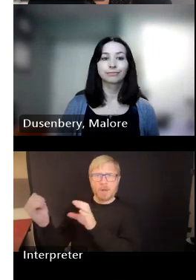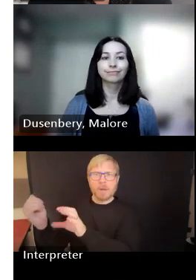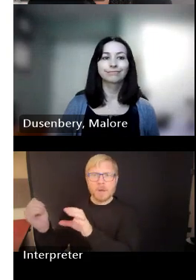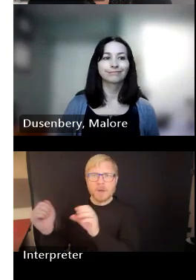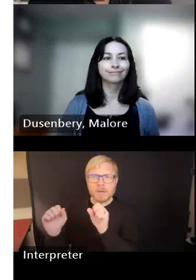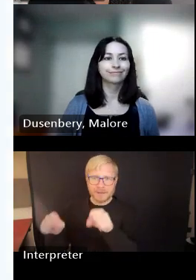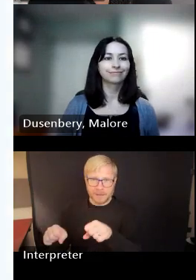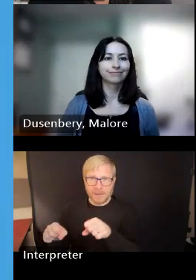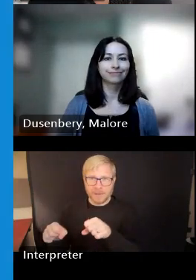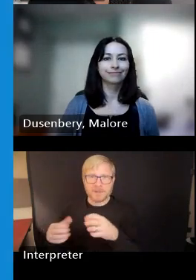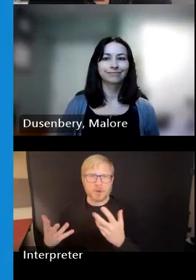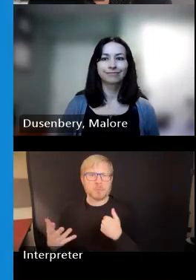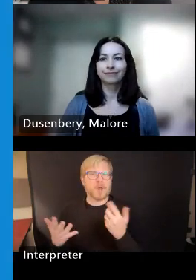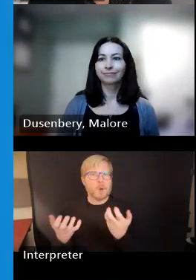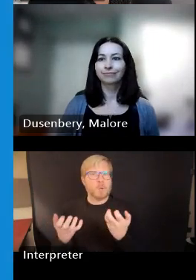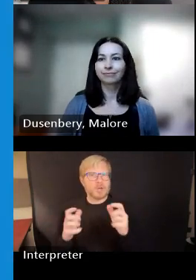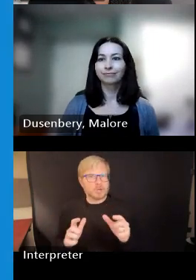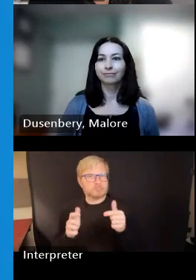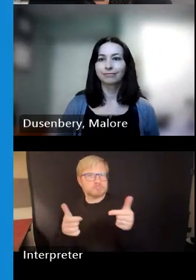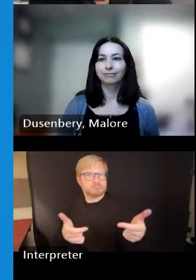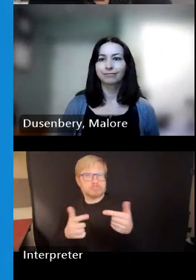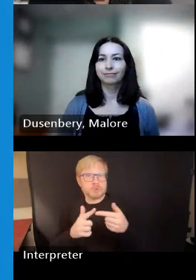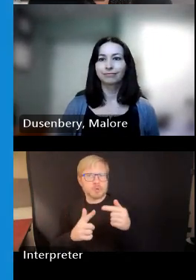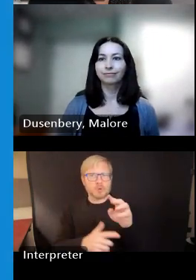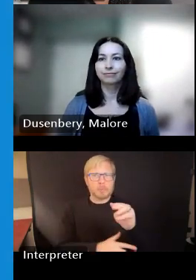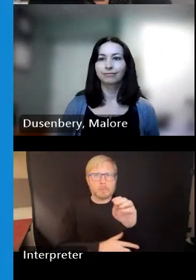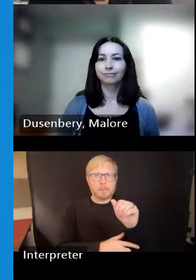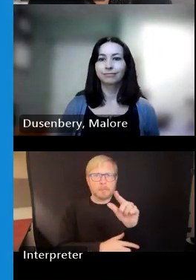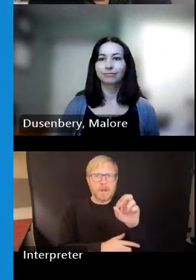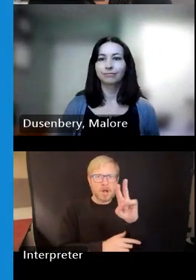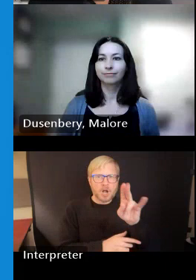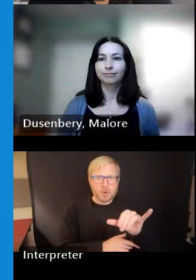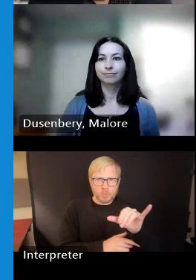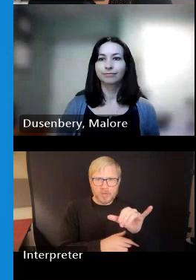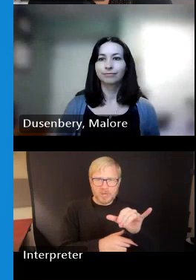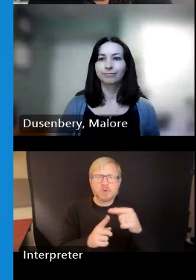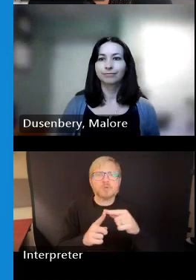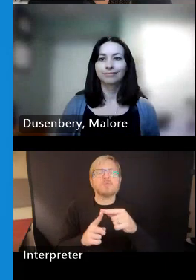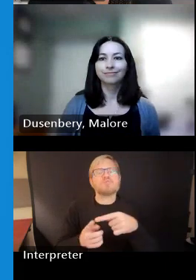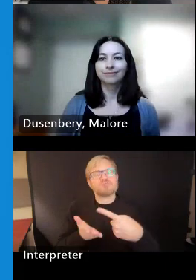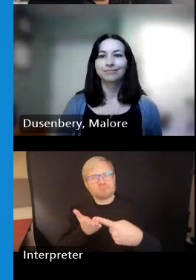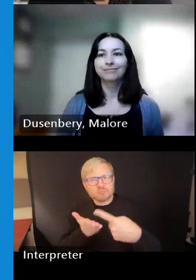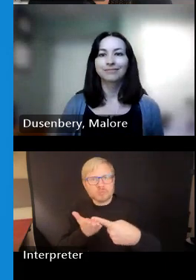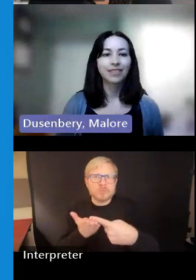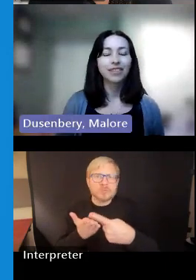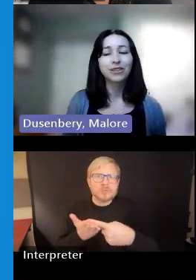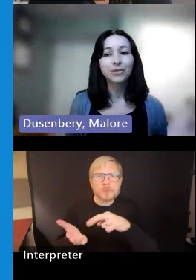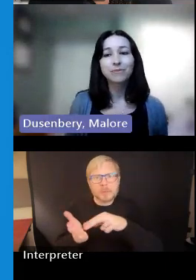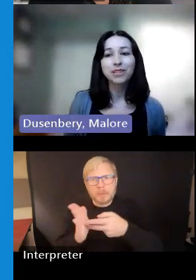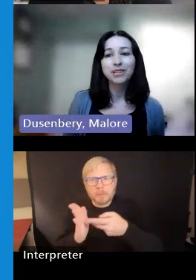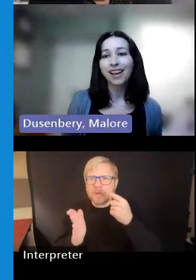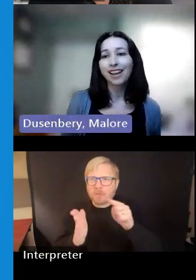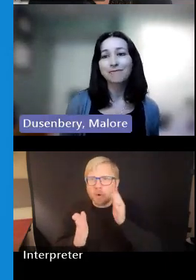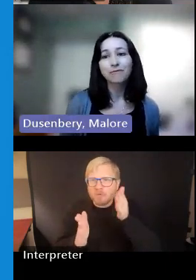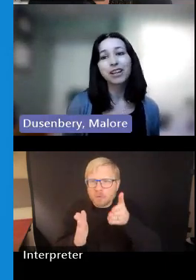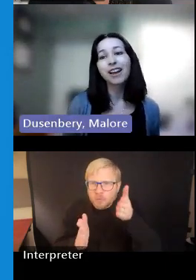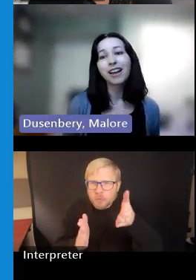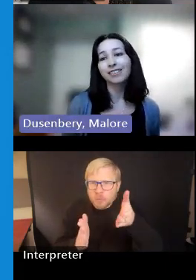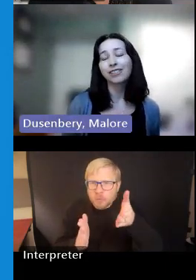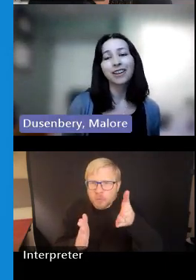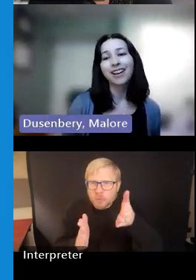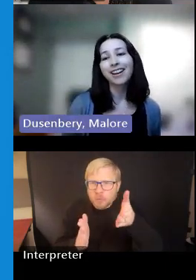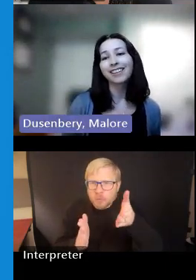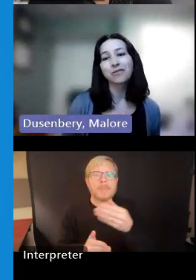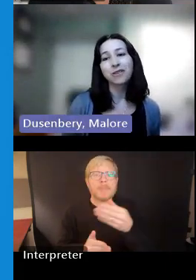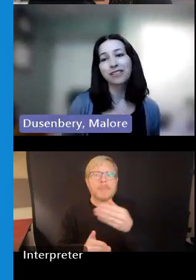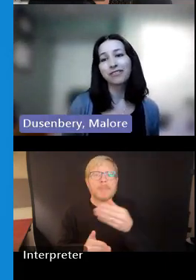walk us through some of the implications and then questions after that. Yeah, thank you so much, Marina